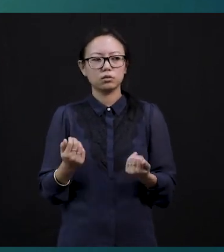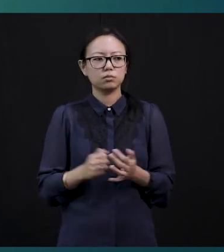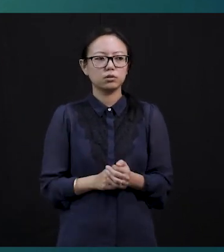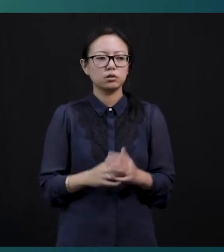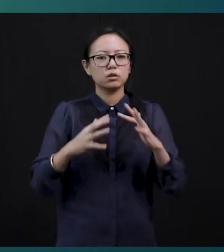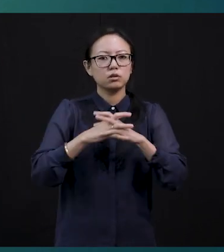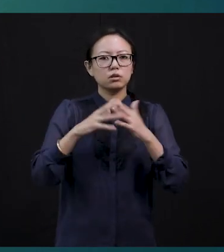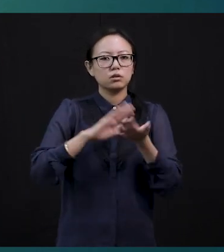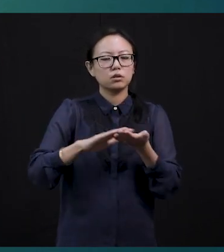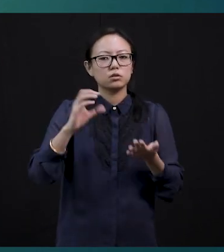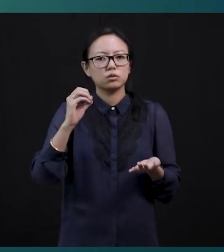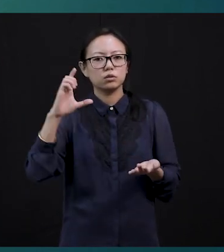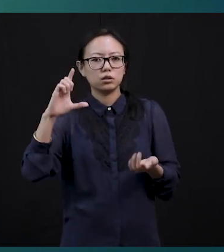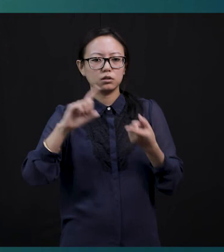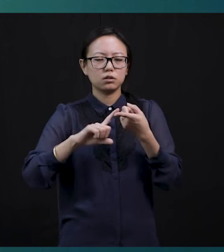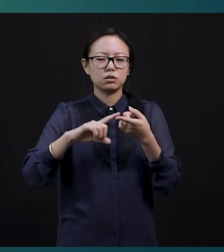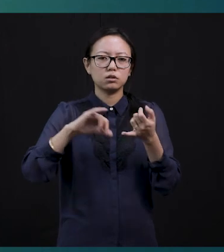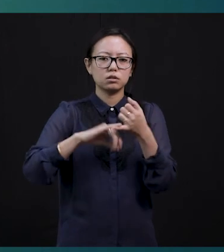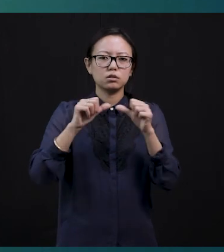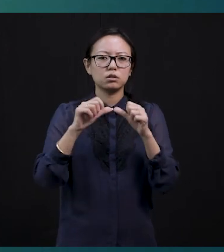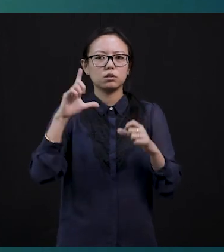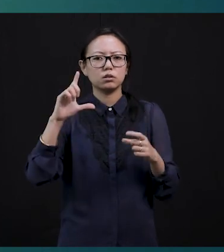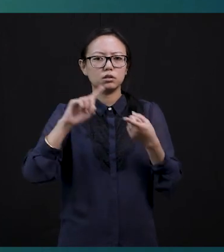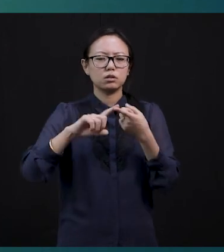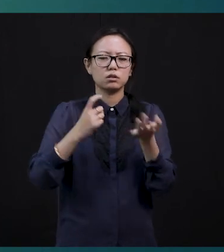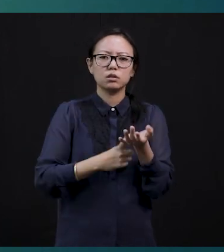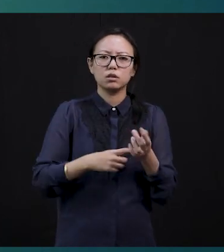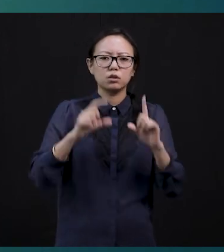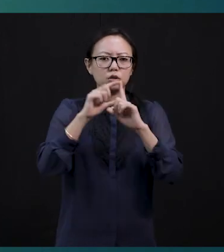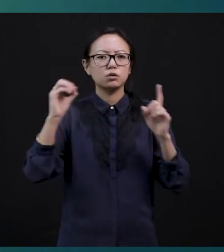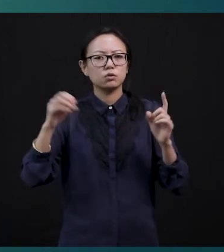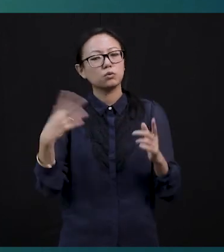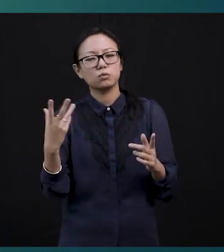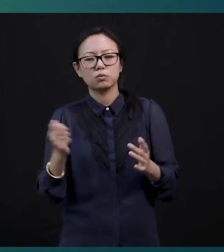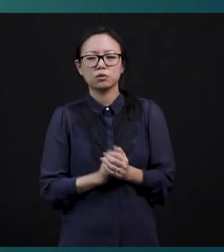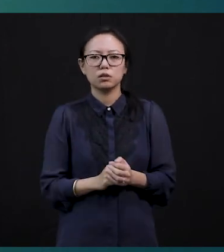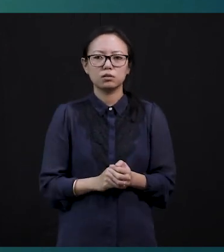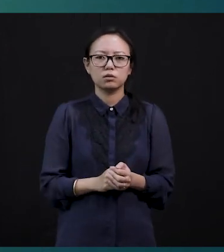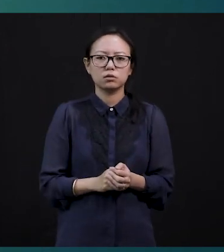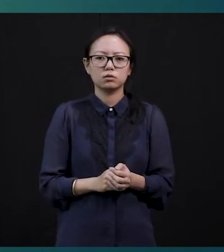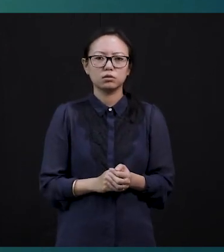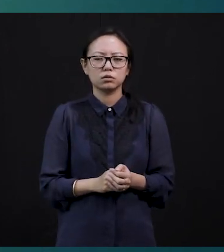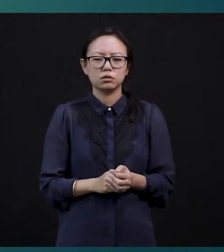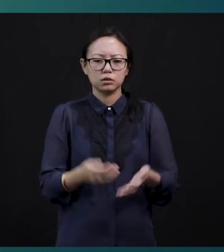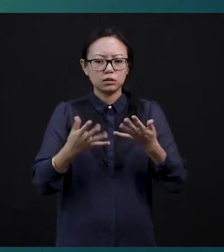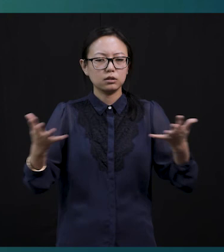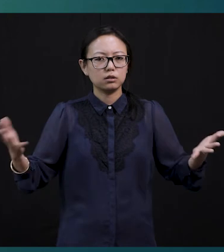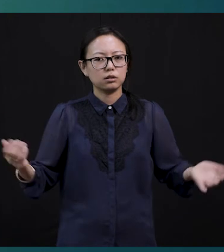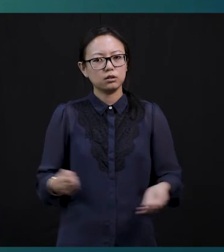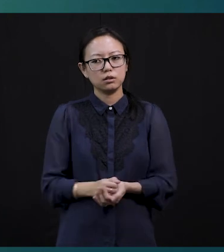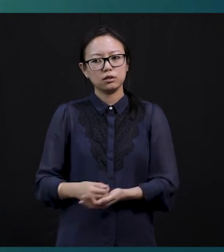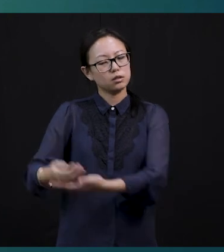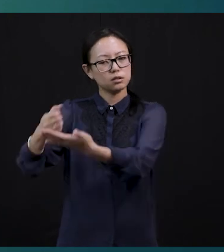wholesaler? The function is that the basic function, most important, is that it provides you with the services of the goods.